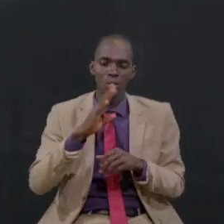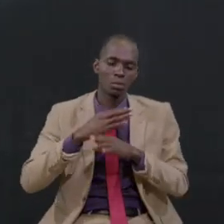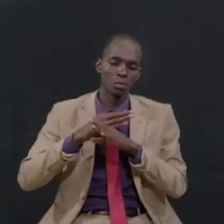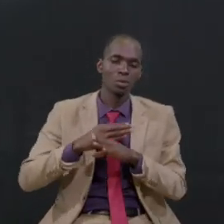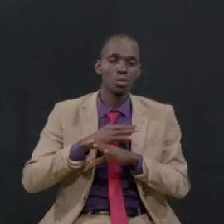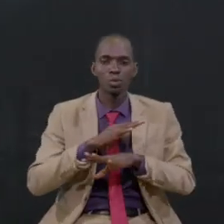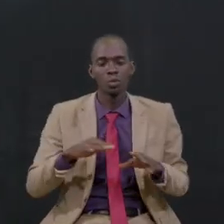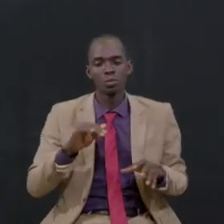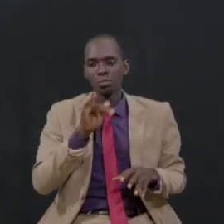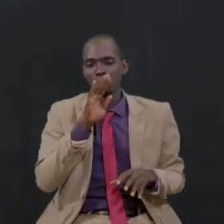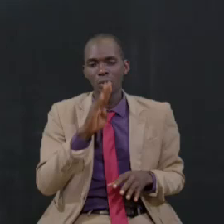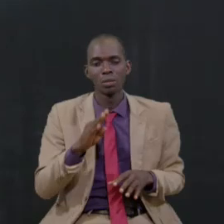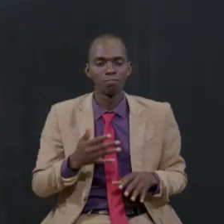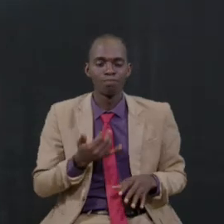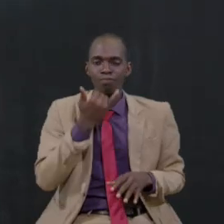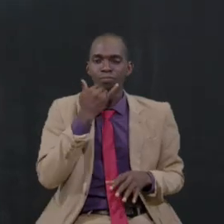There are people